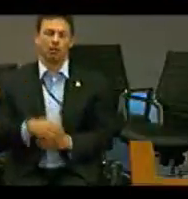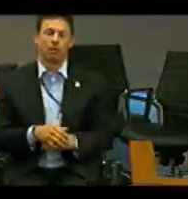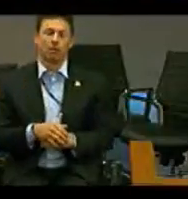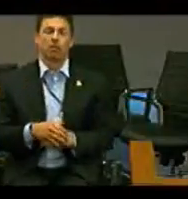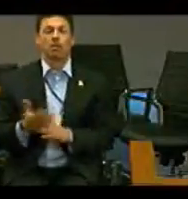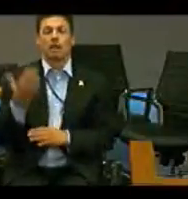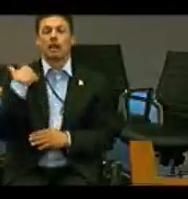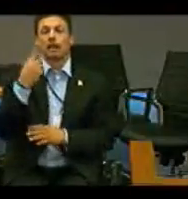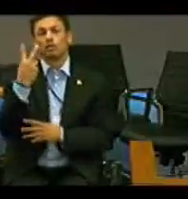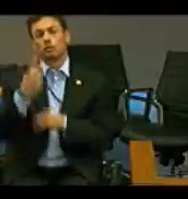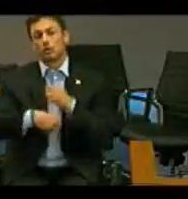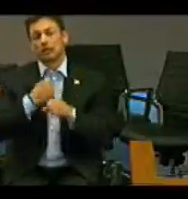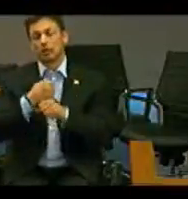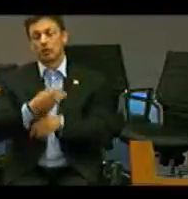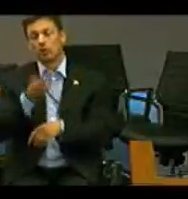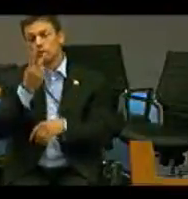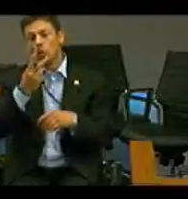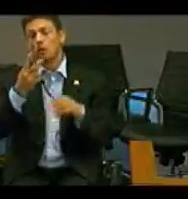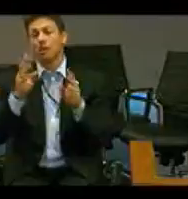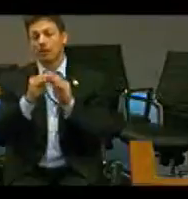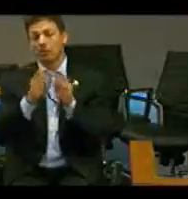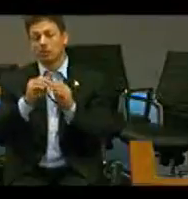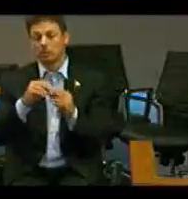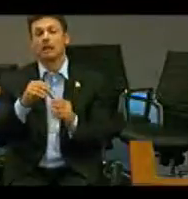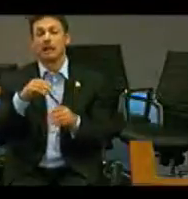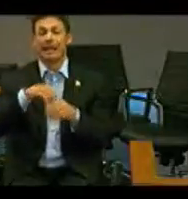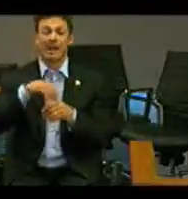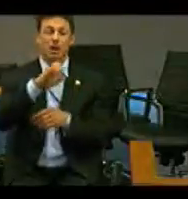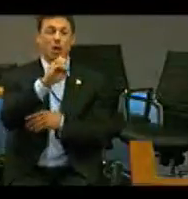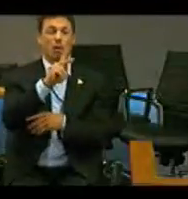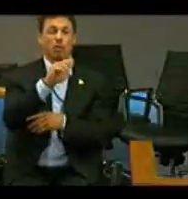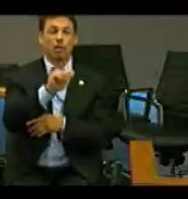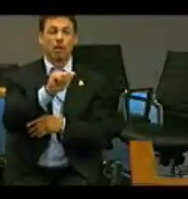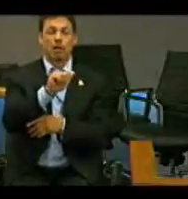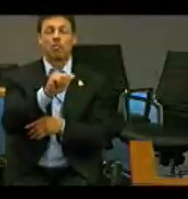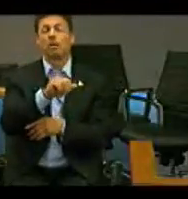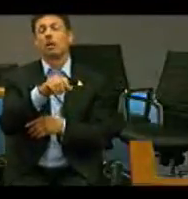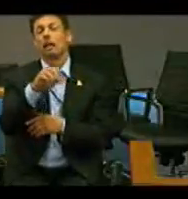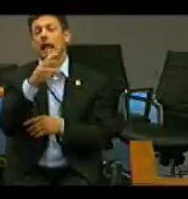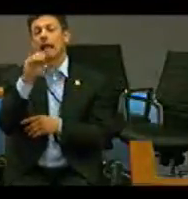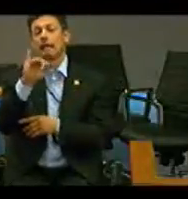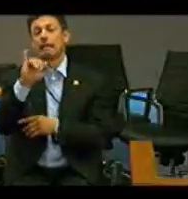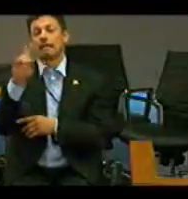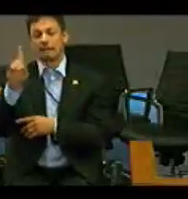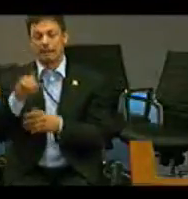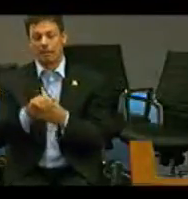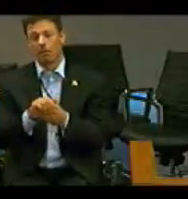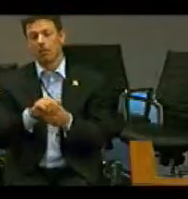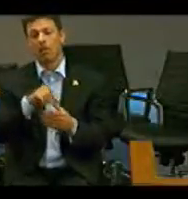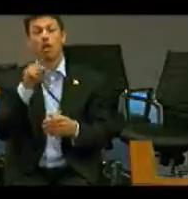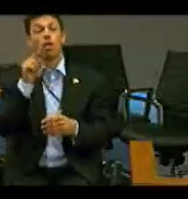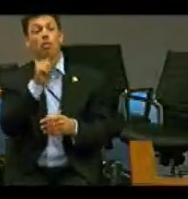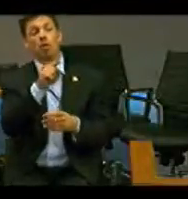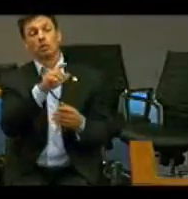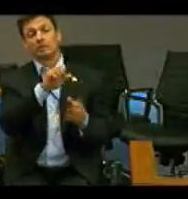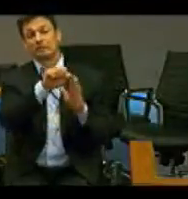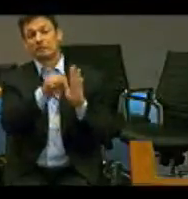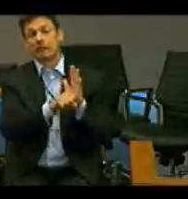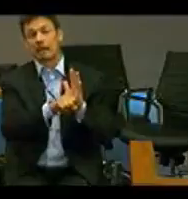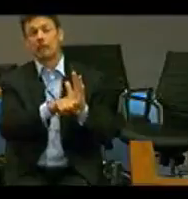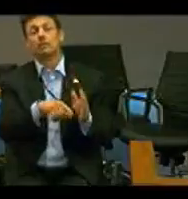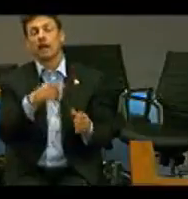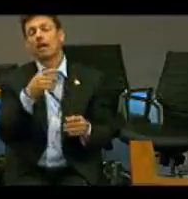last 2 years, 2 of the Commission's state advisory committees in Oklahoma and Indiana have reported on the school to prison pipeline in those states, including